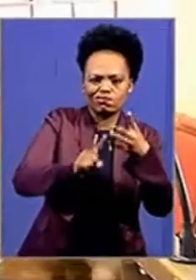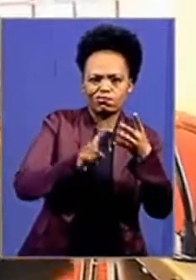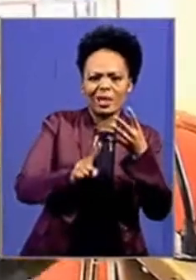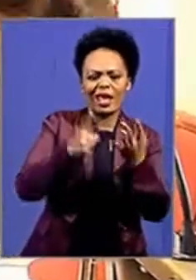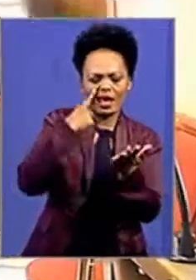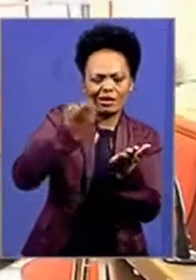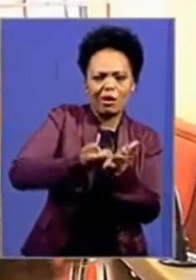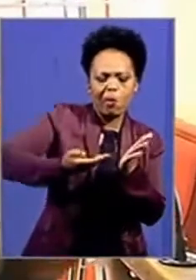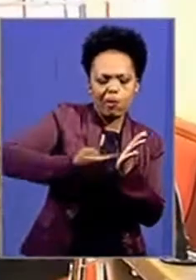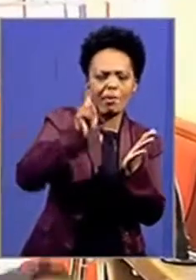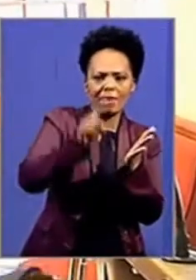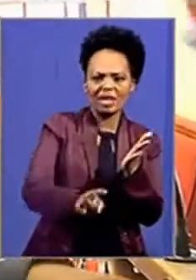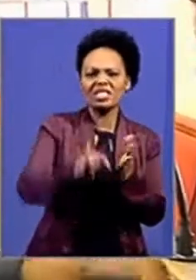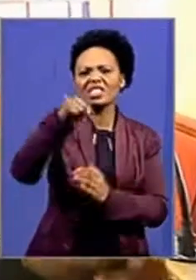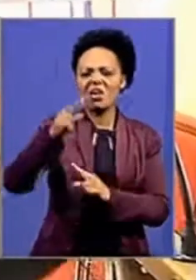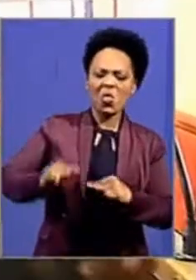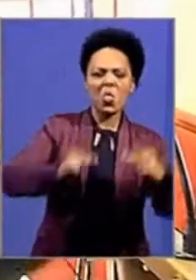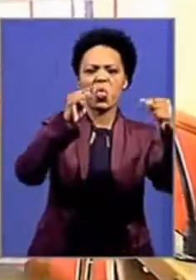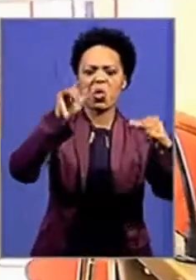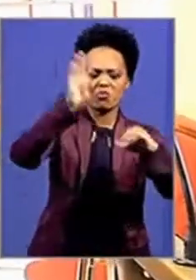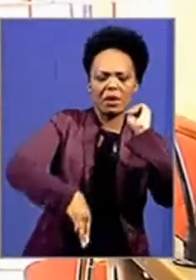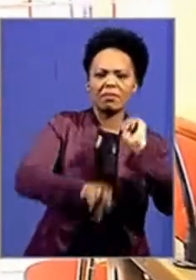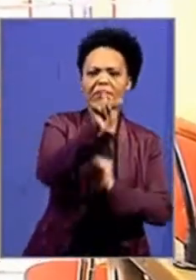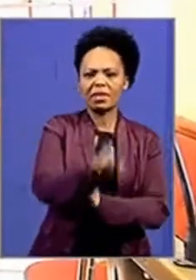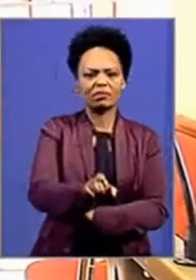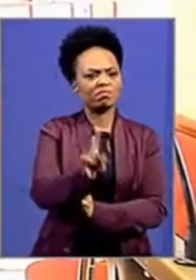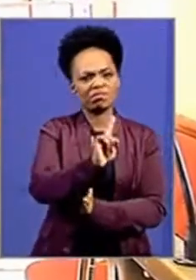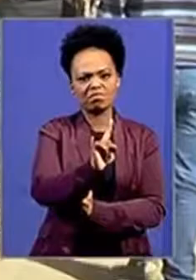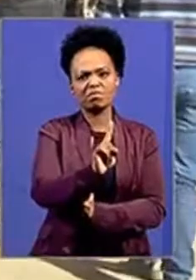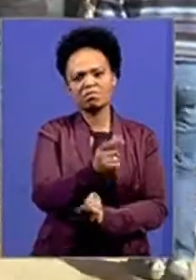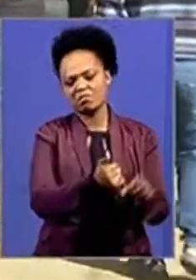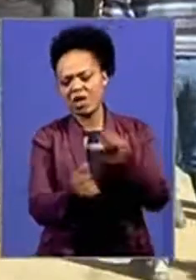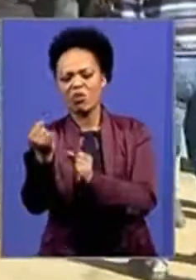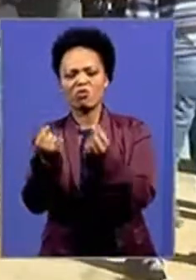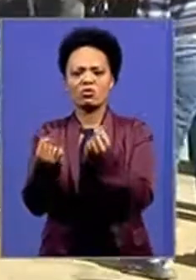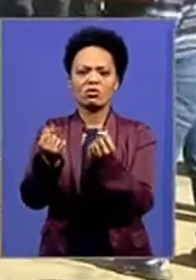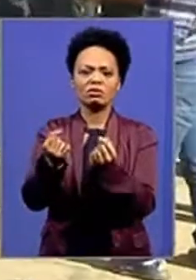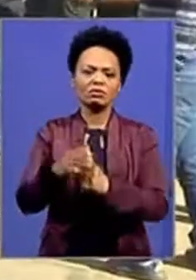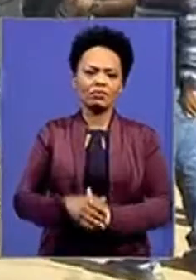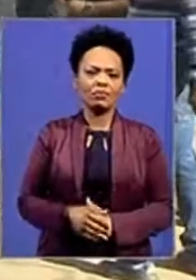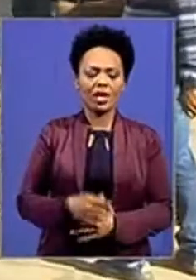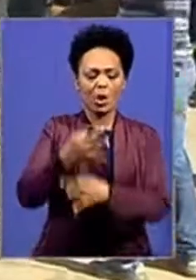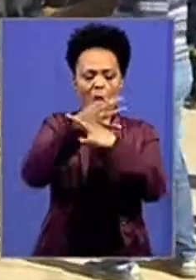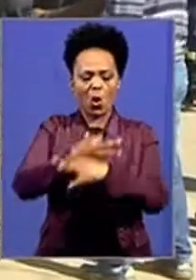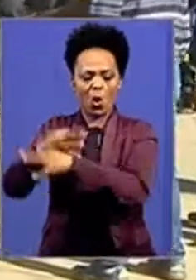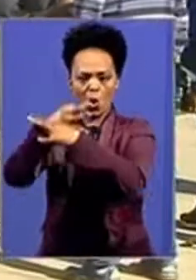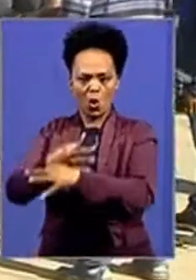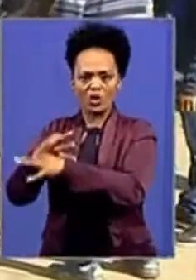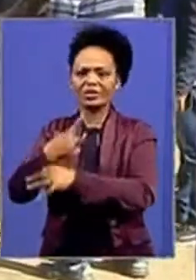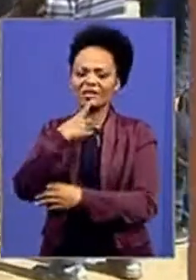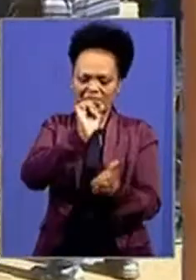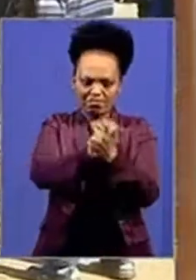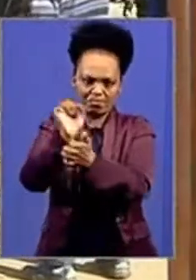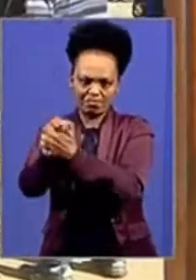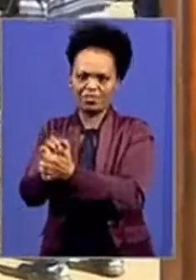ba se ka nagana gore gona ya ba sekiša fela and then ba buše molato kgorong ya tsheko lekala la di-Hawks le re le ya go golega ba gononelwa